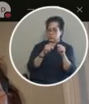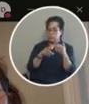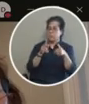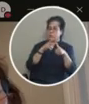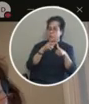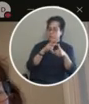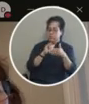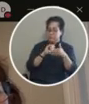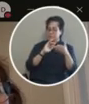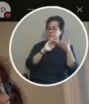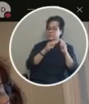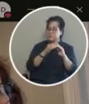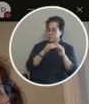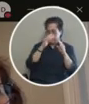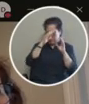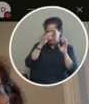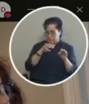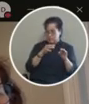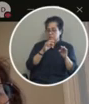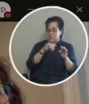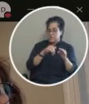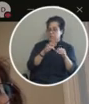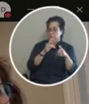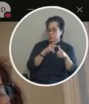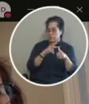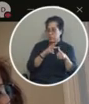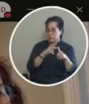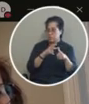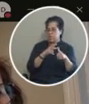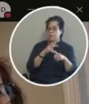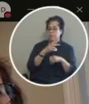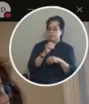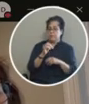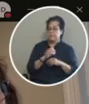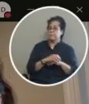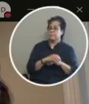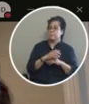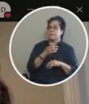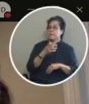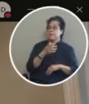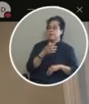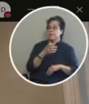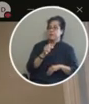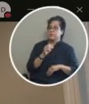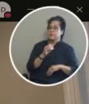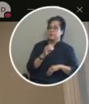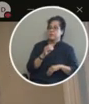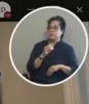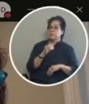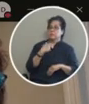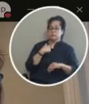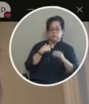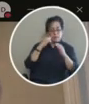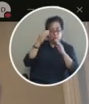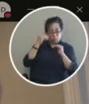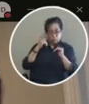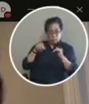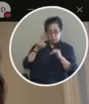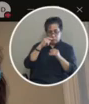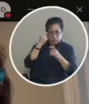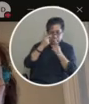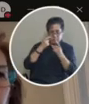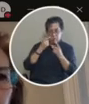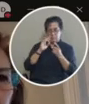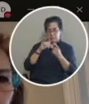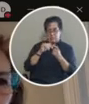city determines is a priority, that city council determines is a priority. So I hope you all will consider that